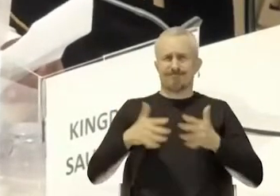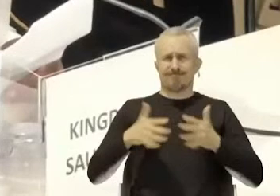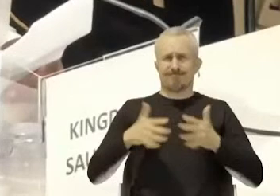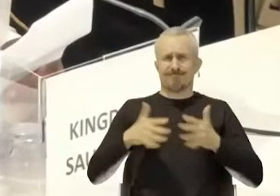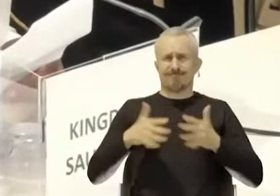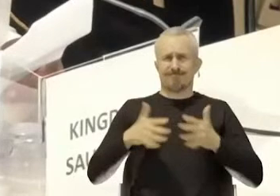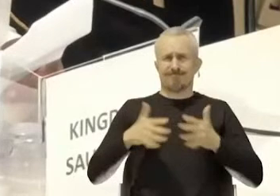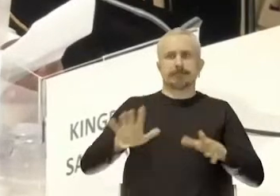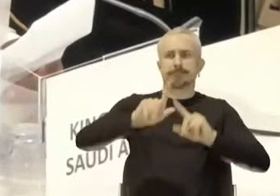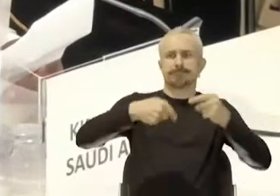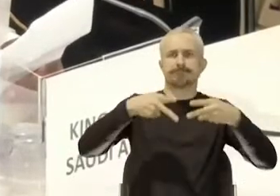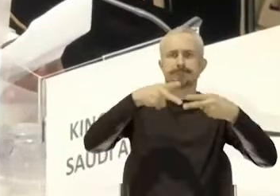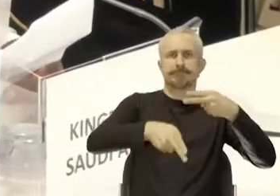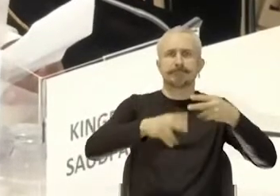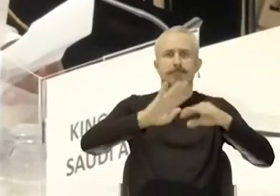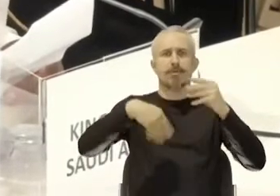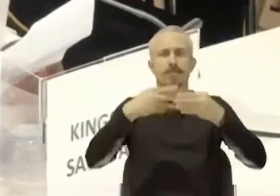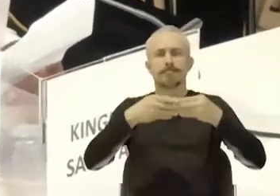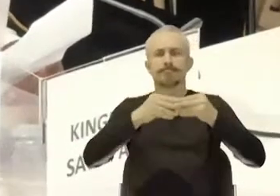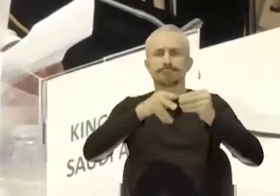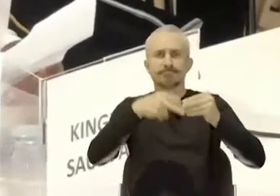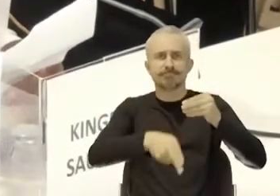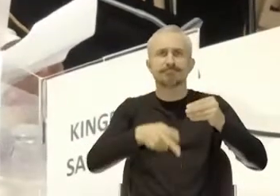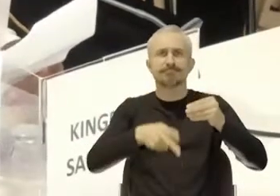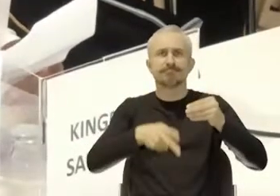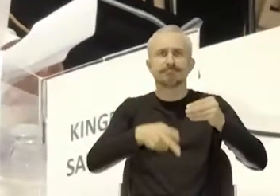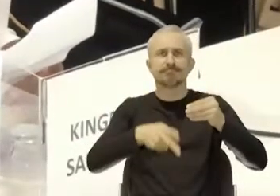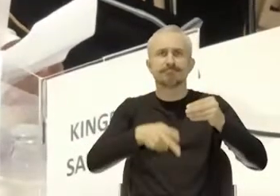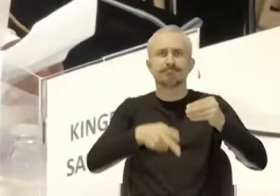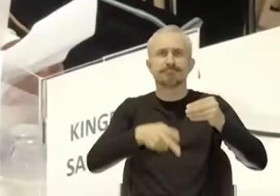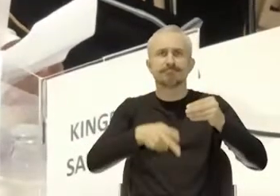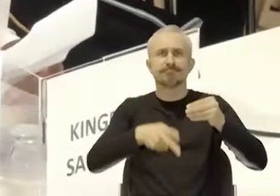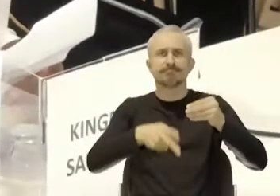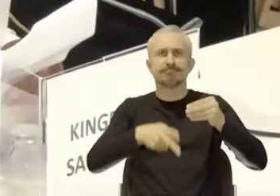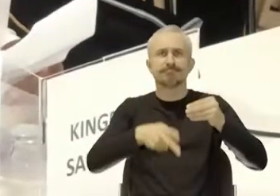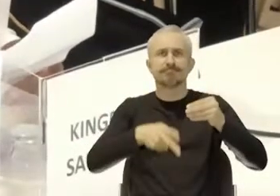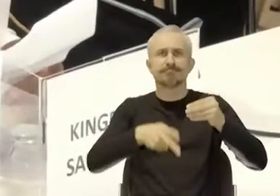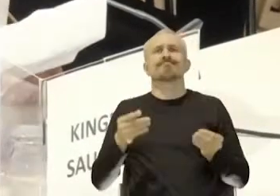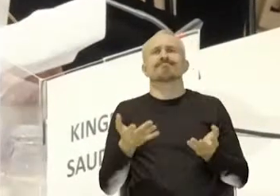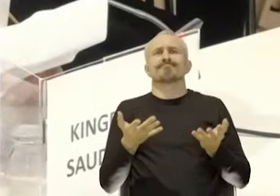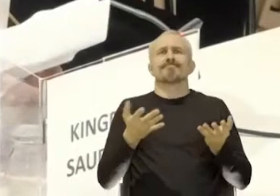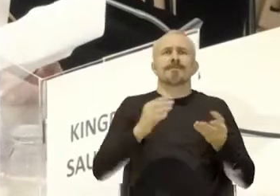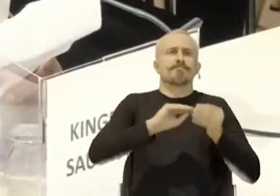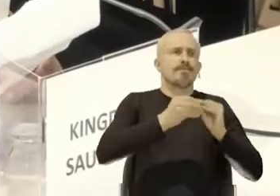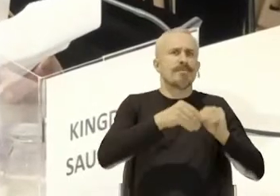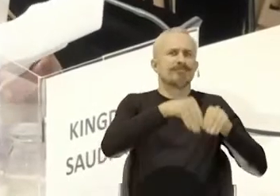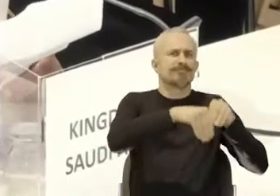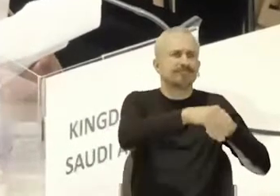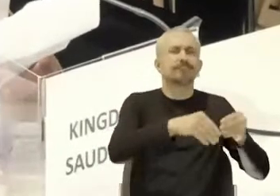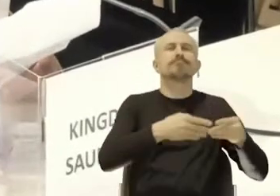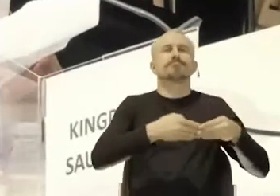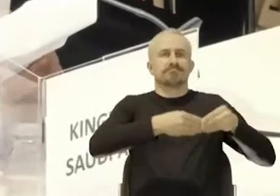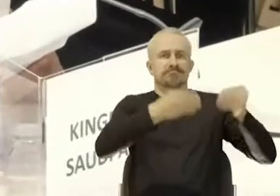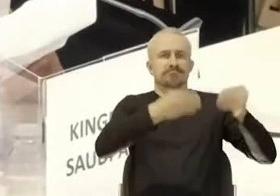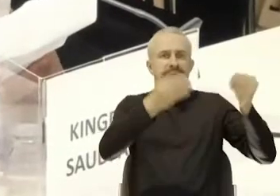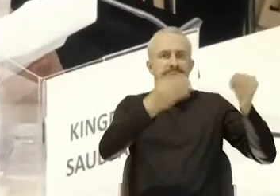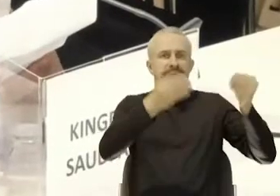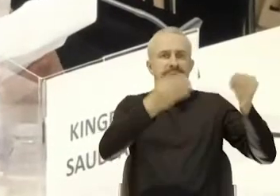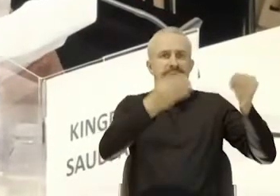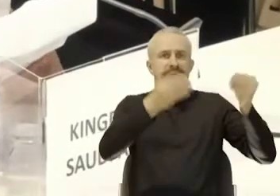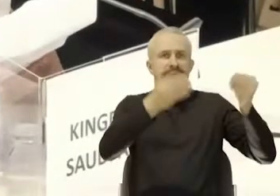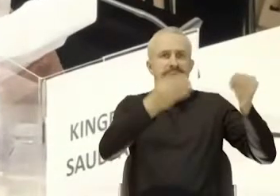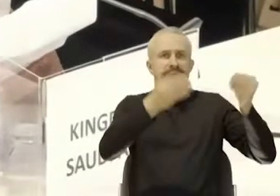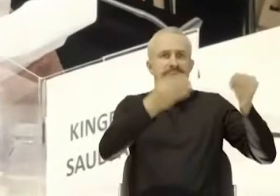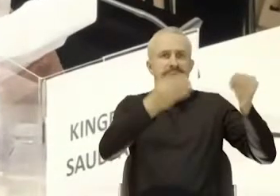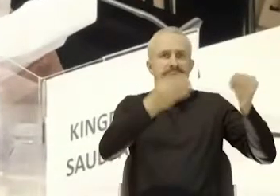With these solutions, we were able to drive our development, including